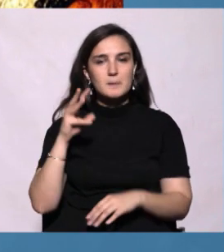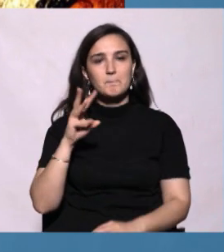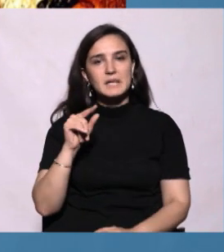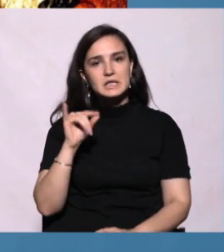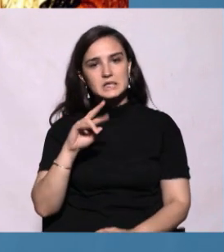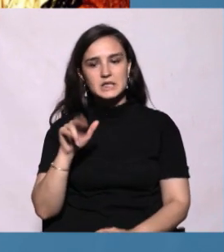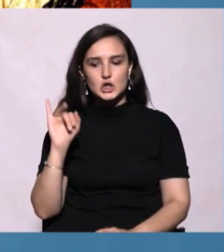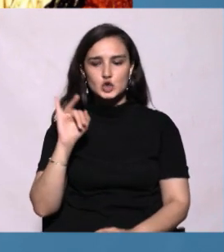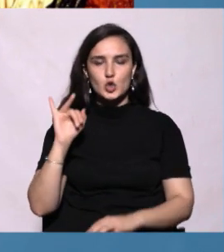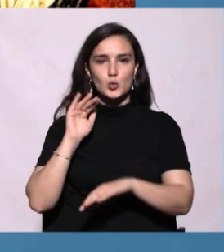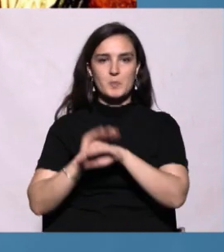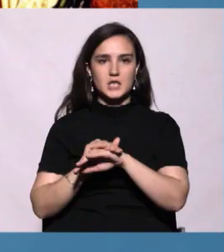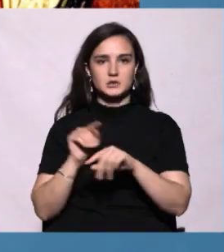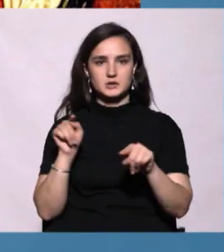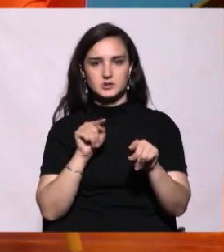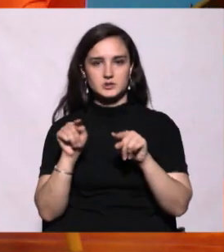a historical fact.